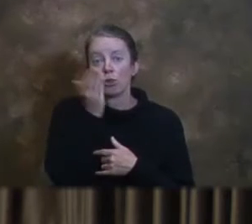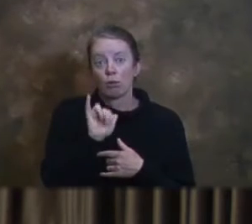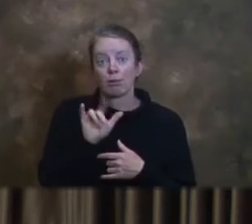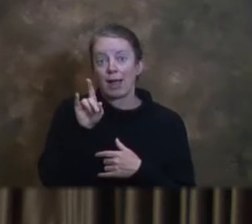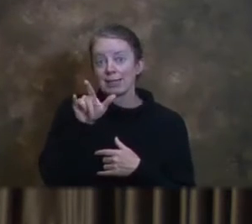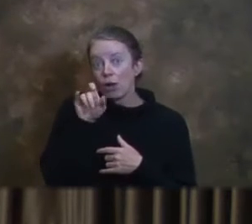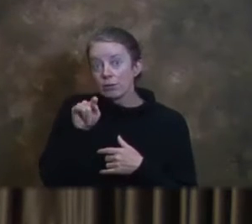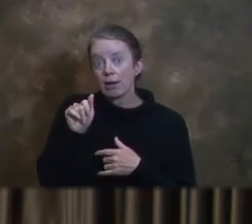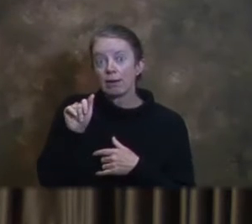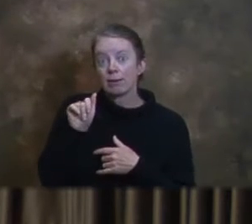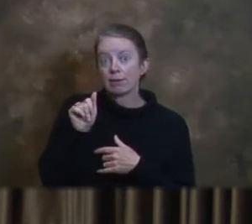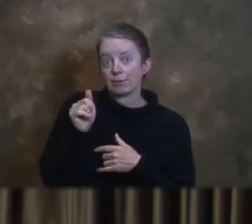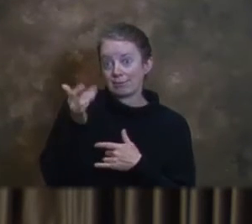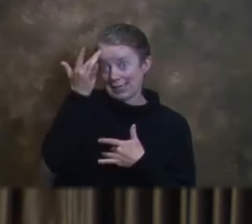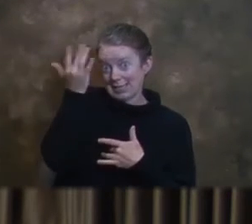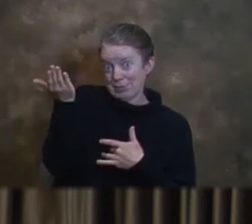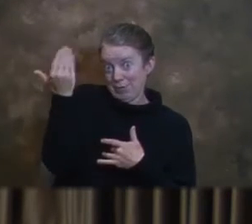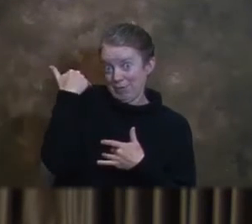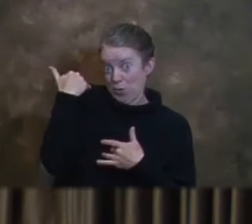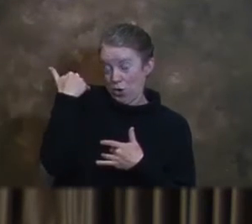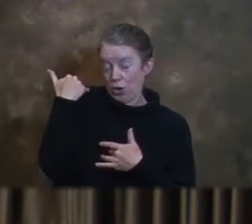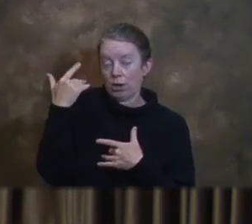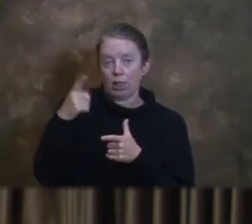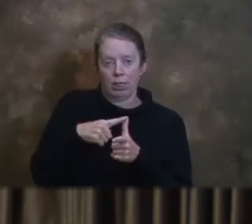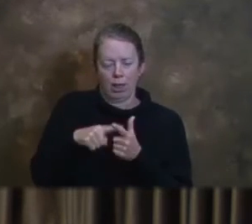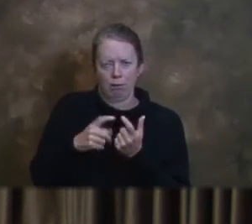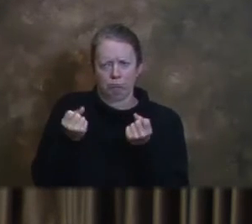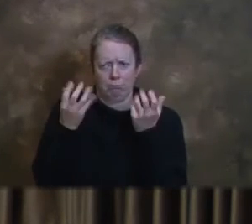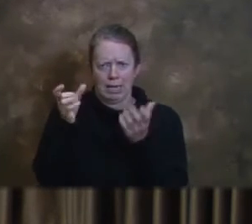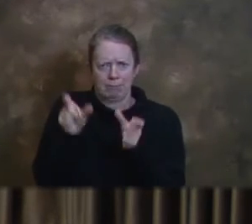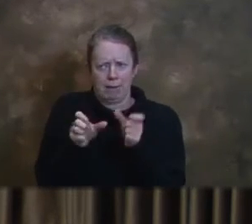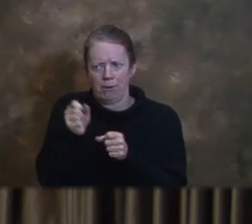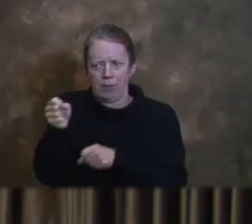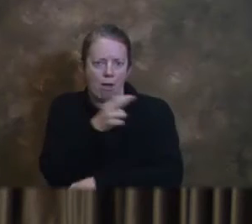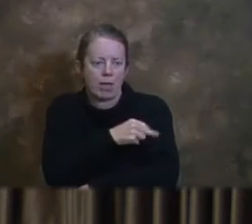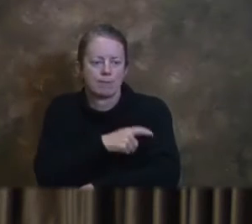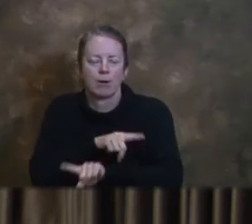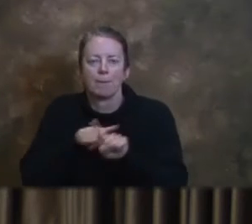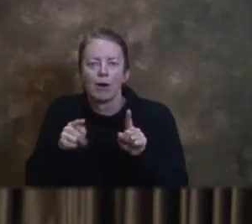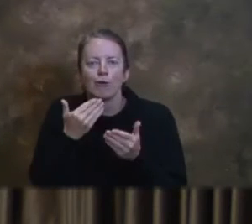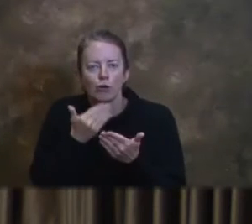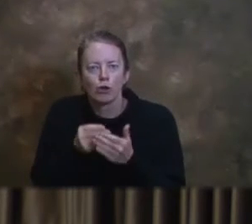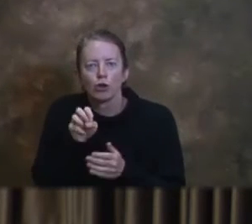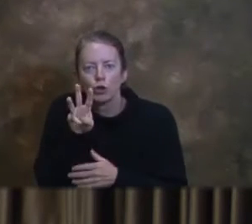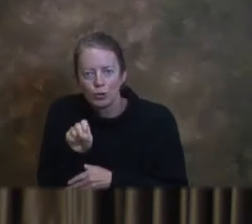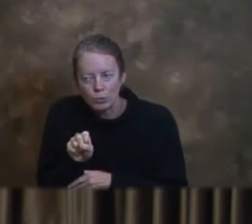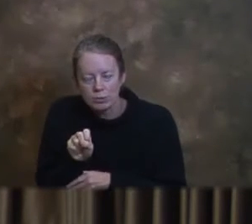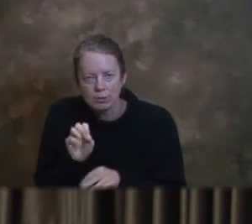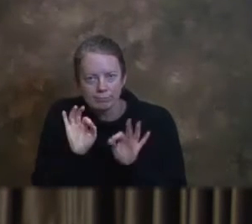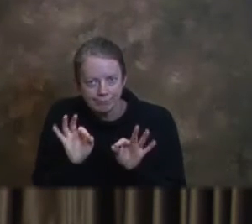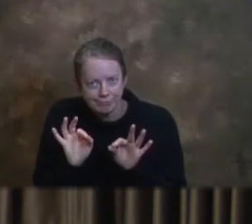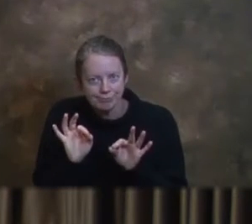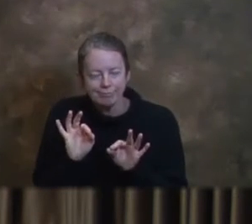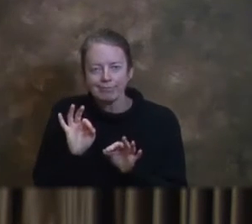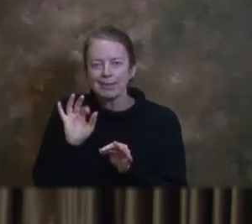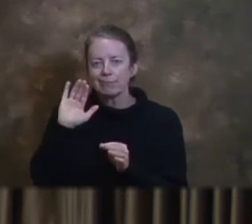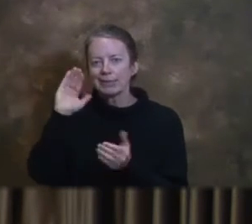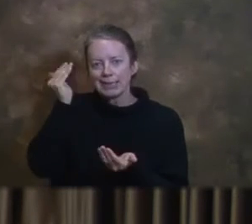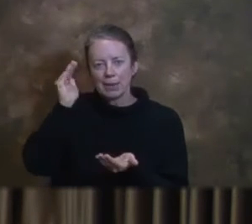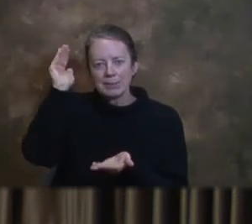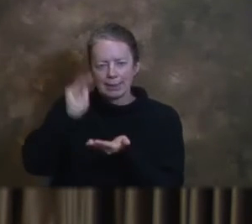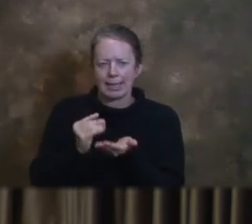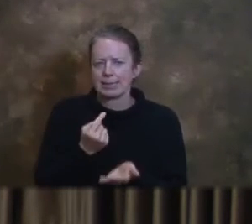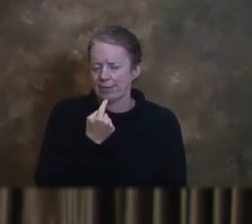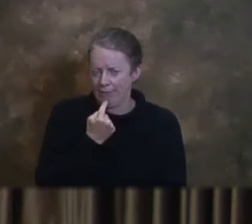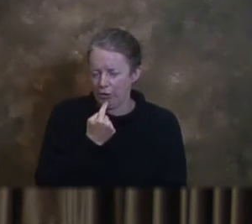now. The good news is we haven't seen that yet, but we're still on the upward trend of the hospitalizations in our community